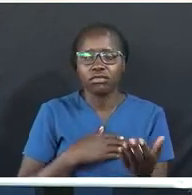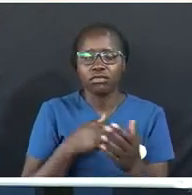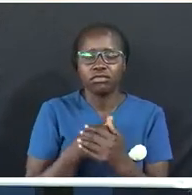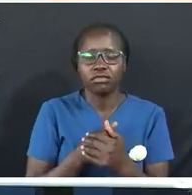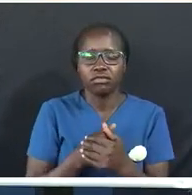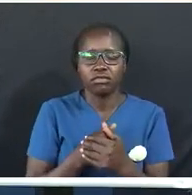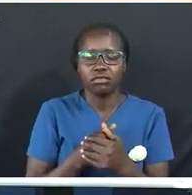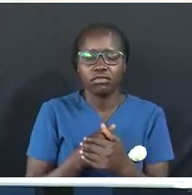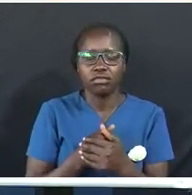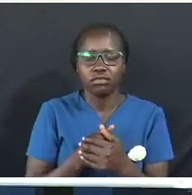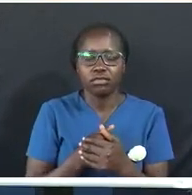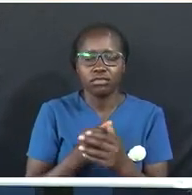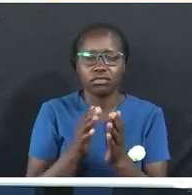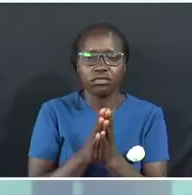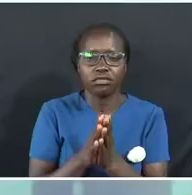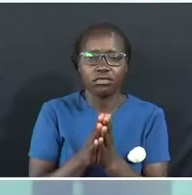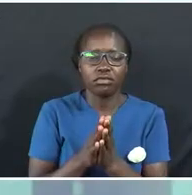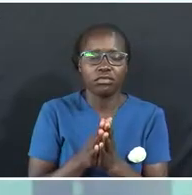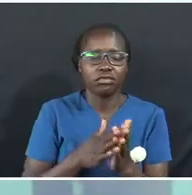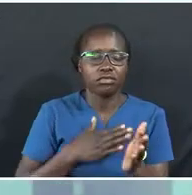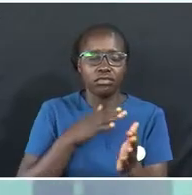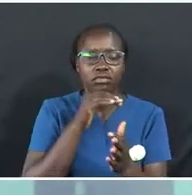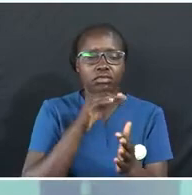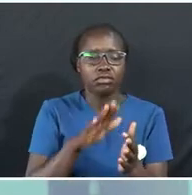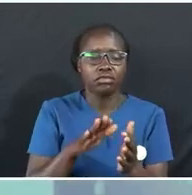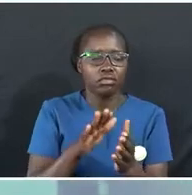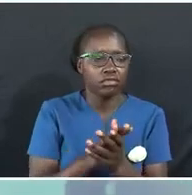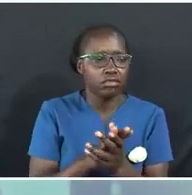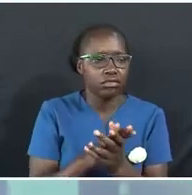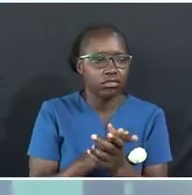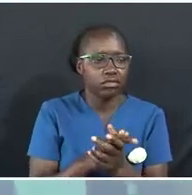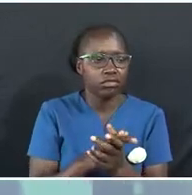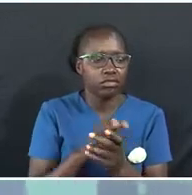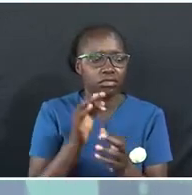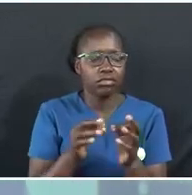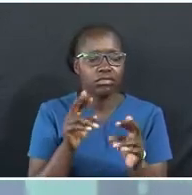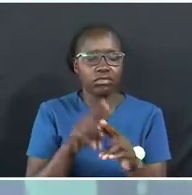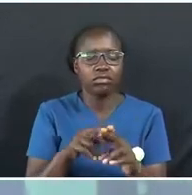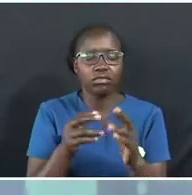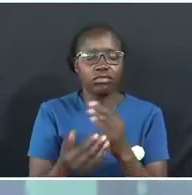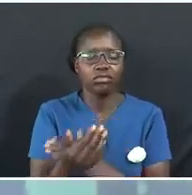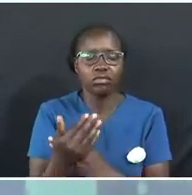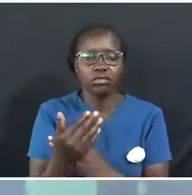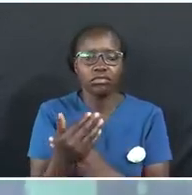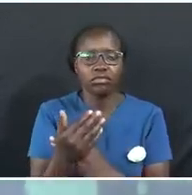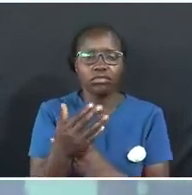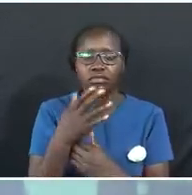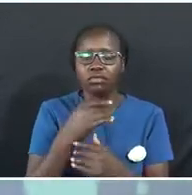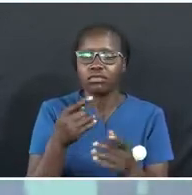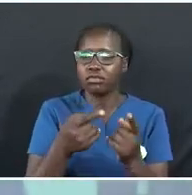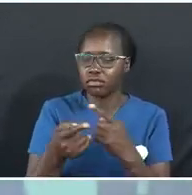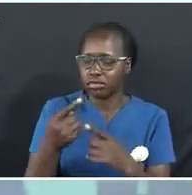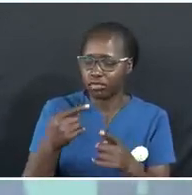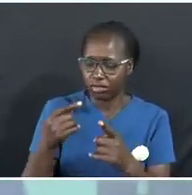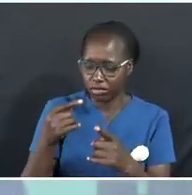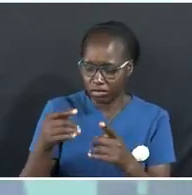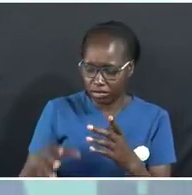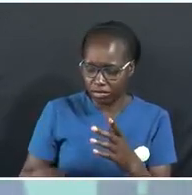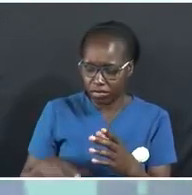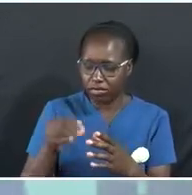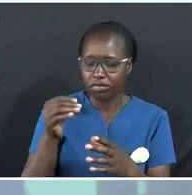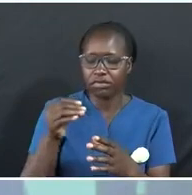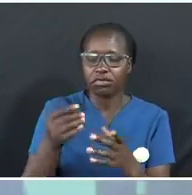ask myself. It is 6 in the morning, and I find very many